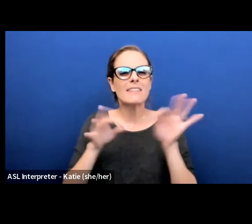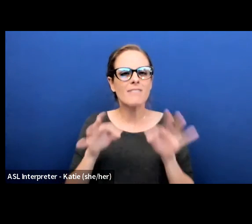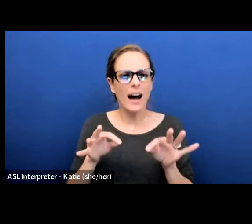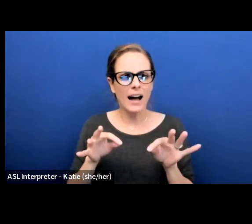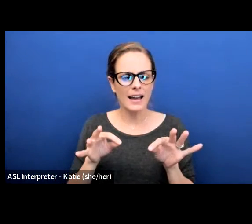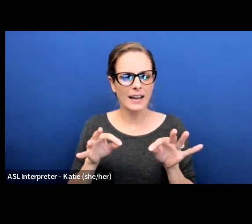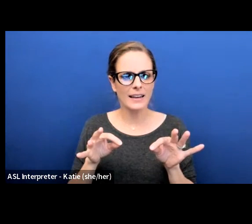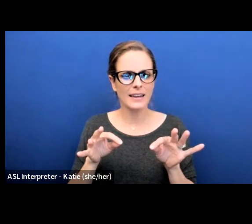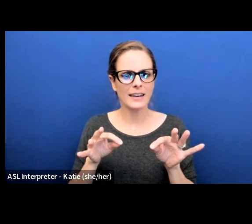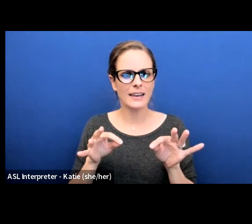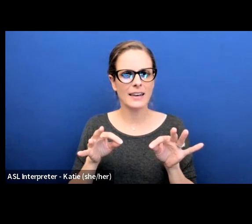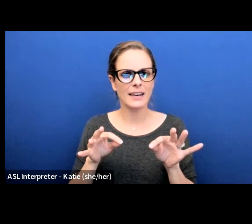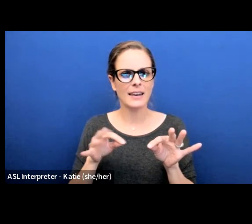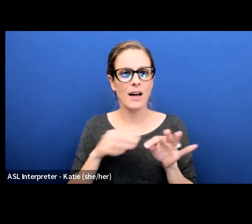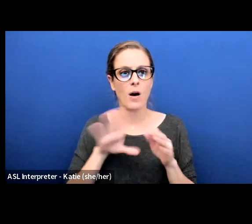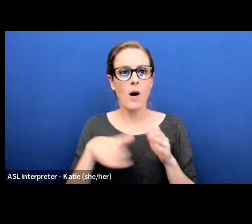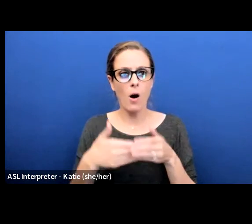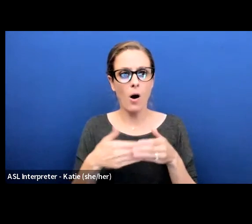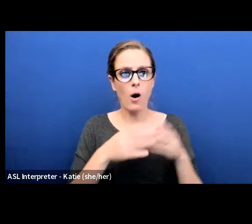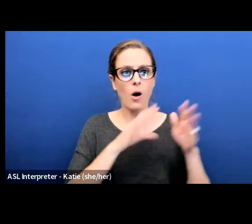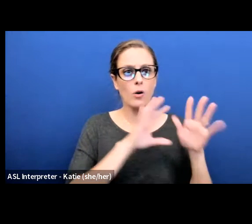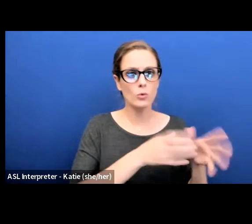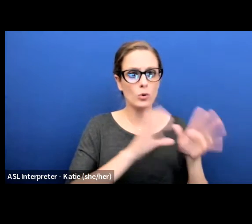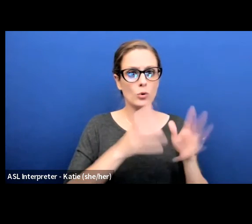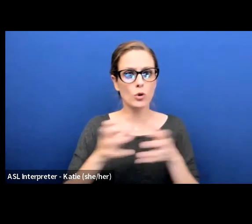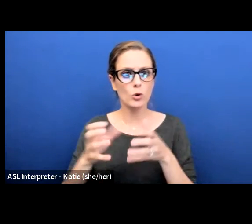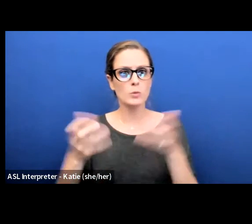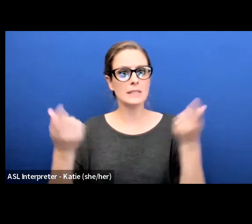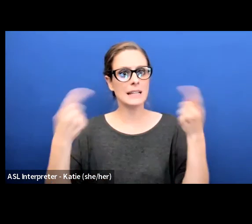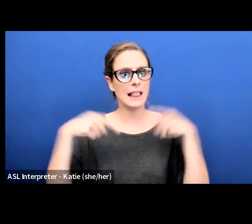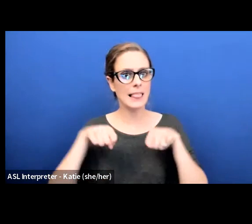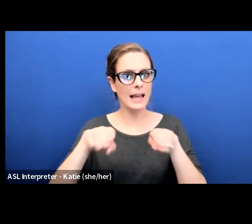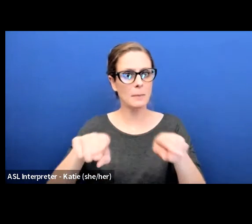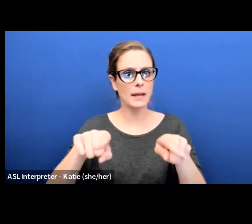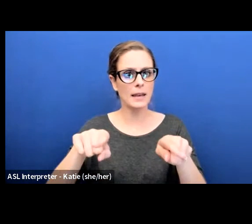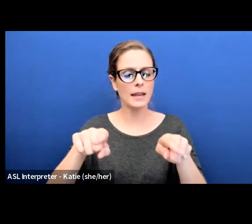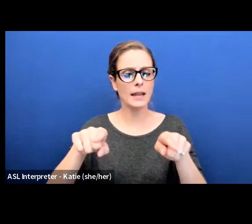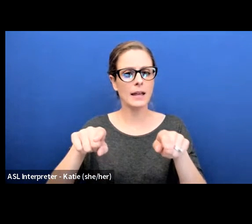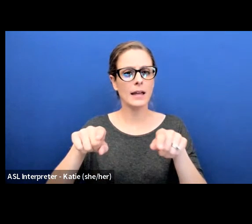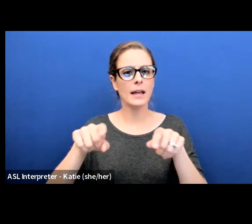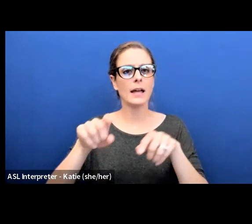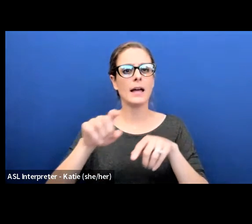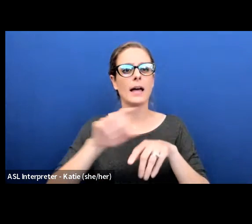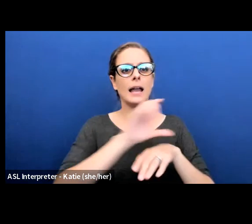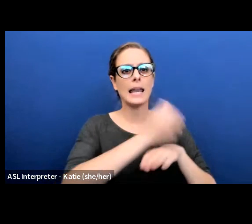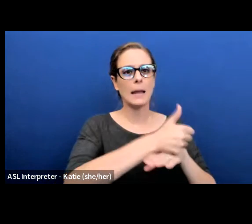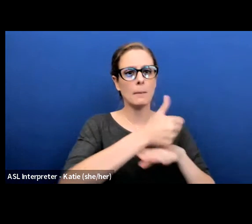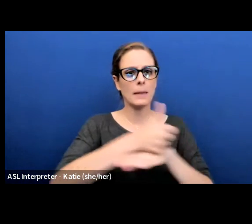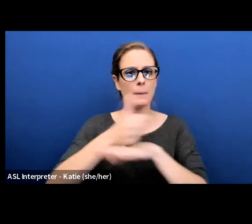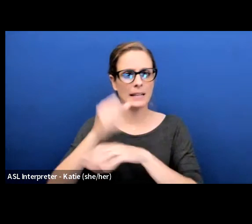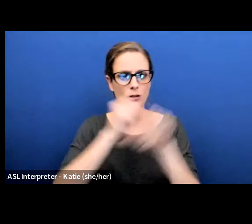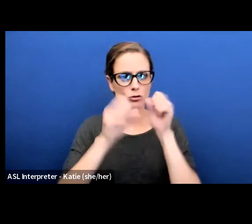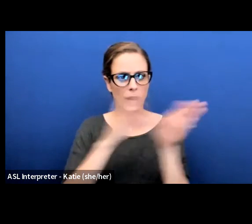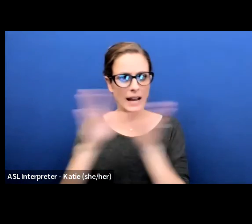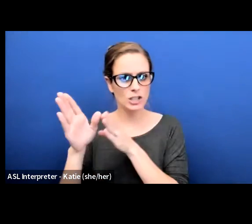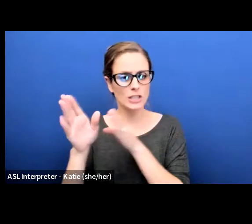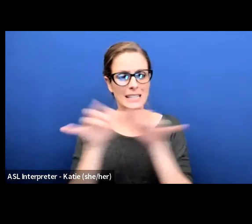alignment and are implementing the strategy similarly, it would be very